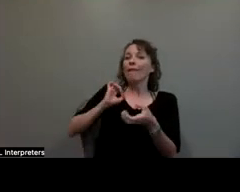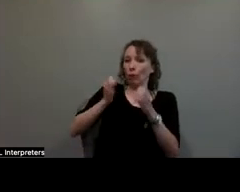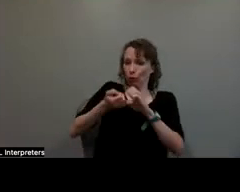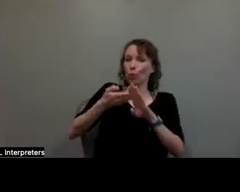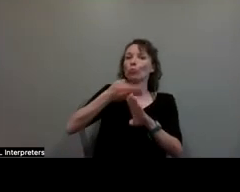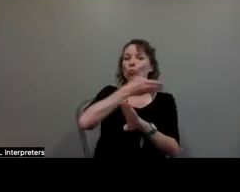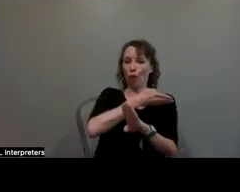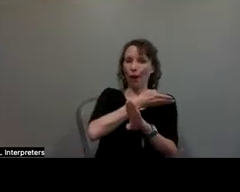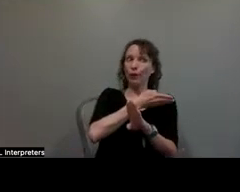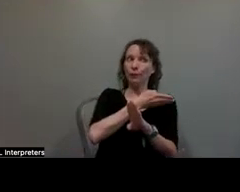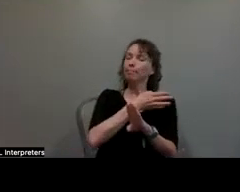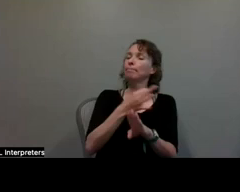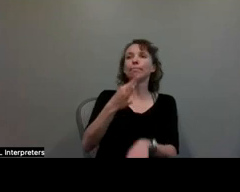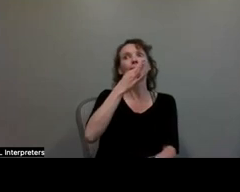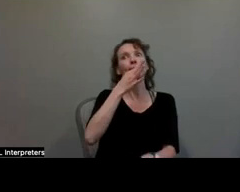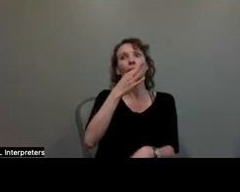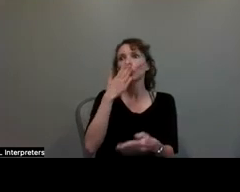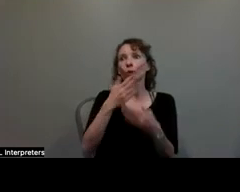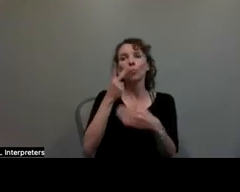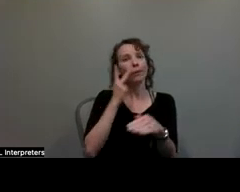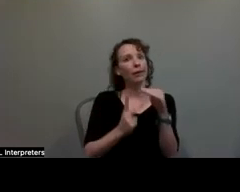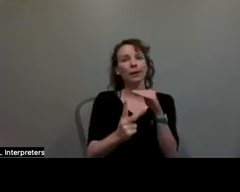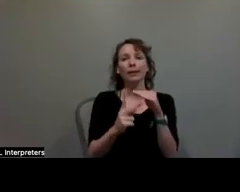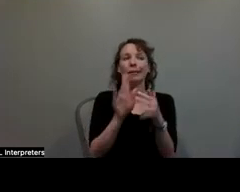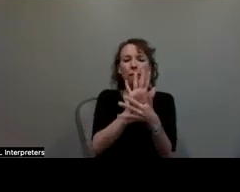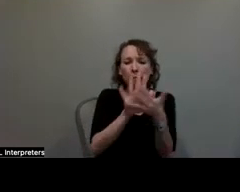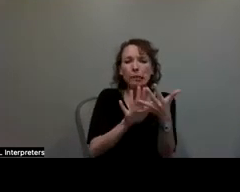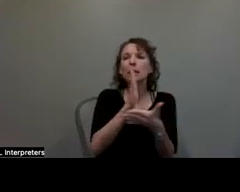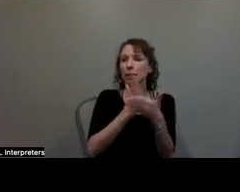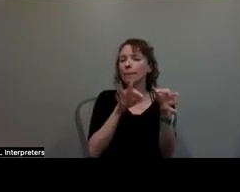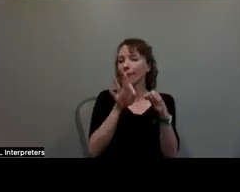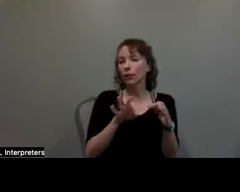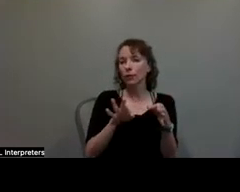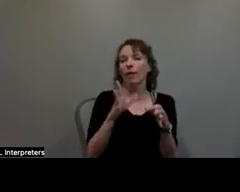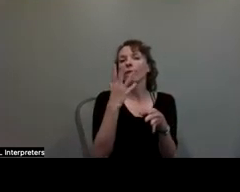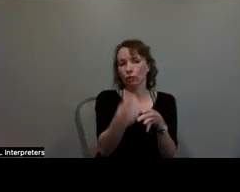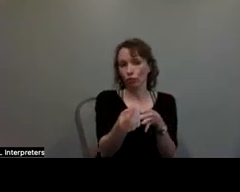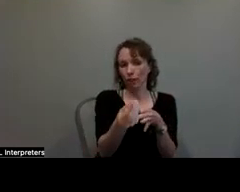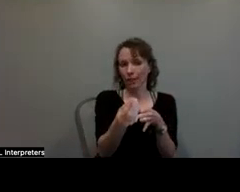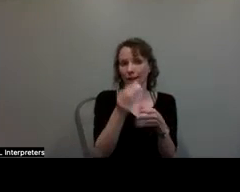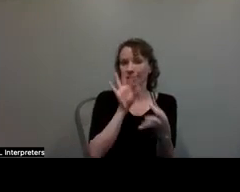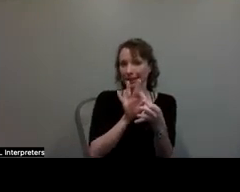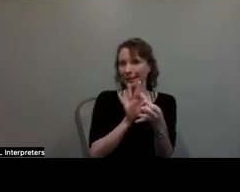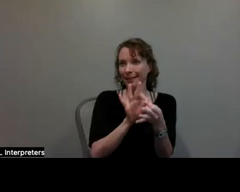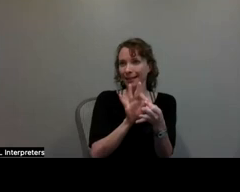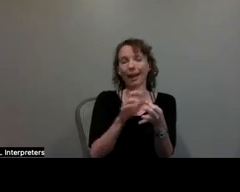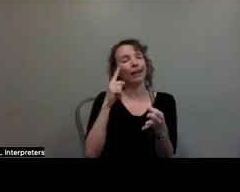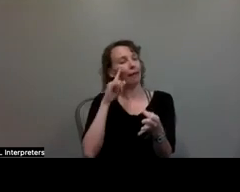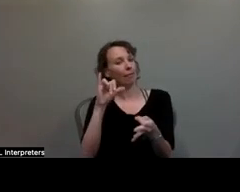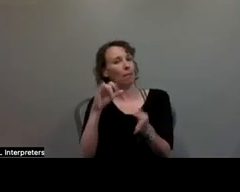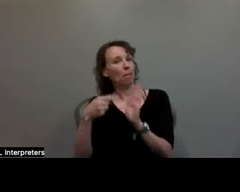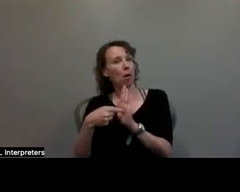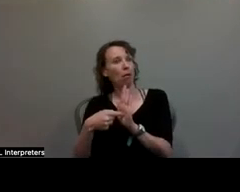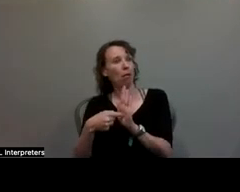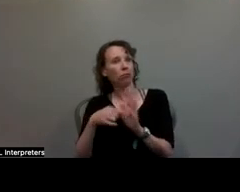for predicting certain definitions of extrinsic fitness. And so I think that's what these models are picking up on.